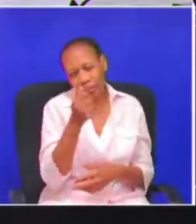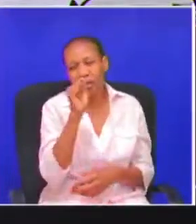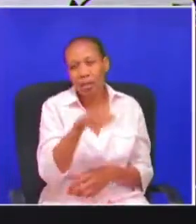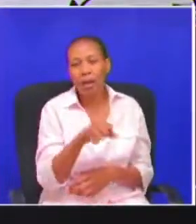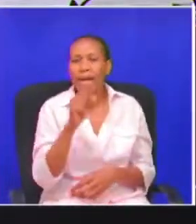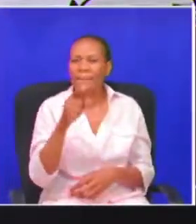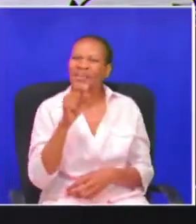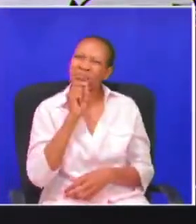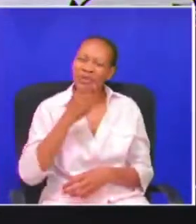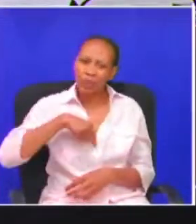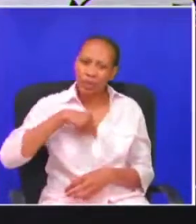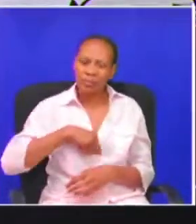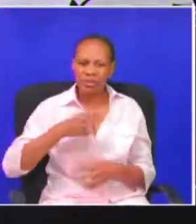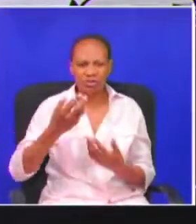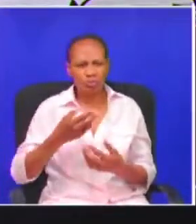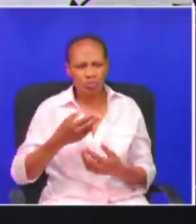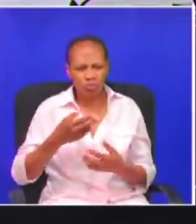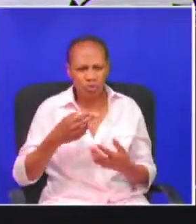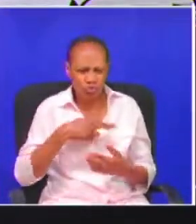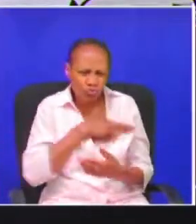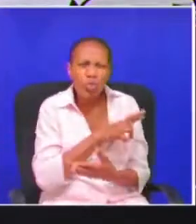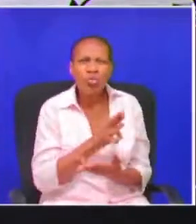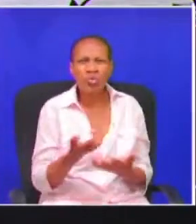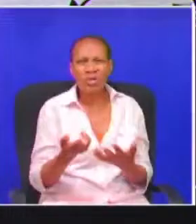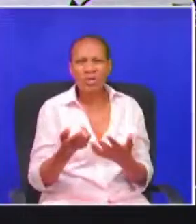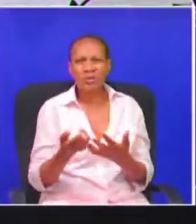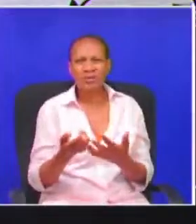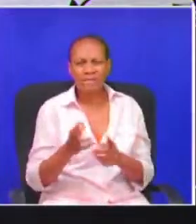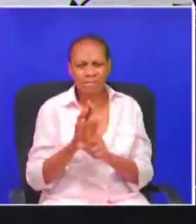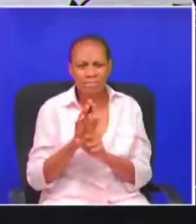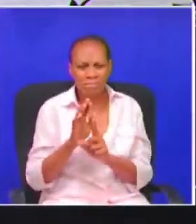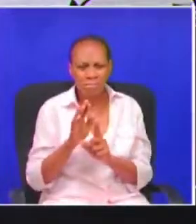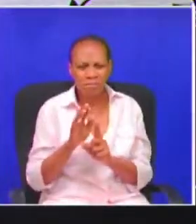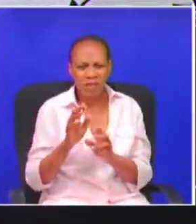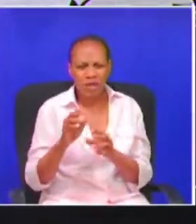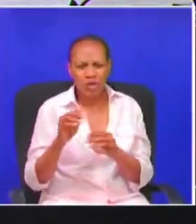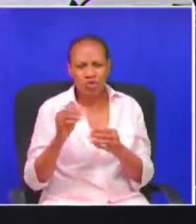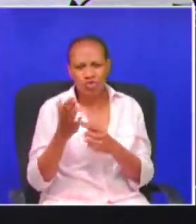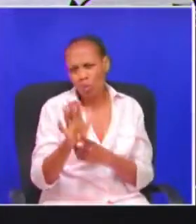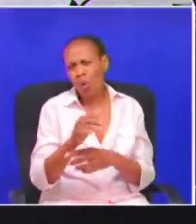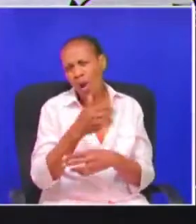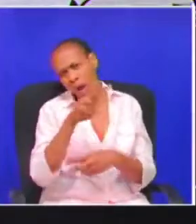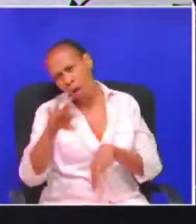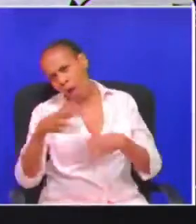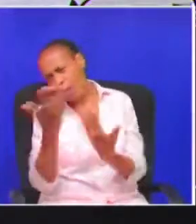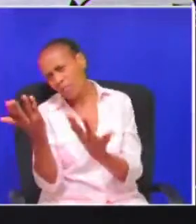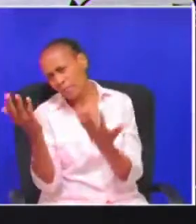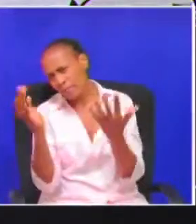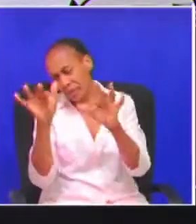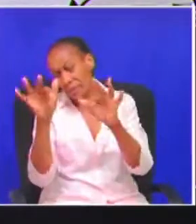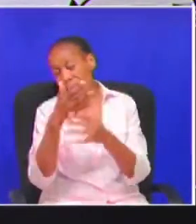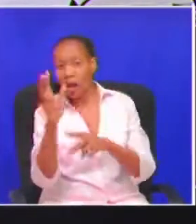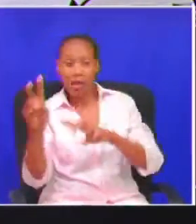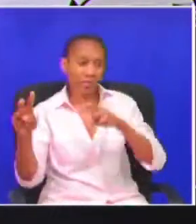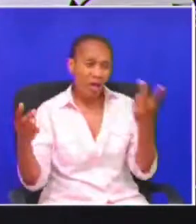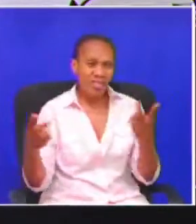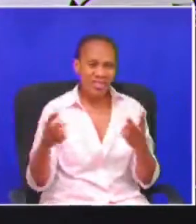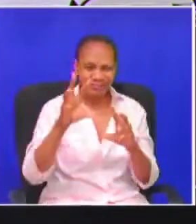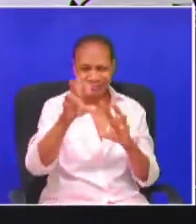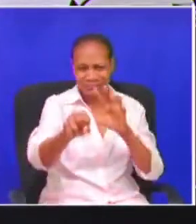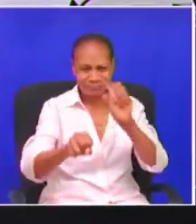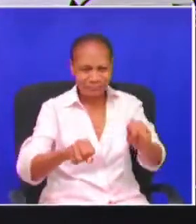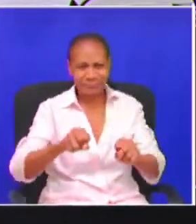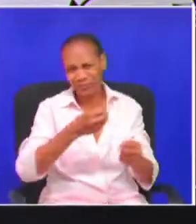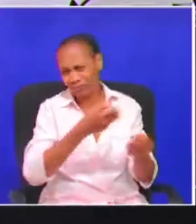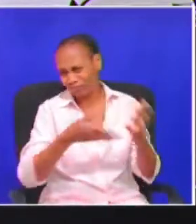have to be cruel. It does not mean that we have to treat other people badly. So what those